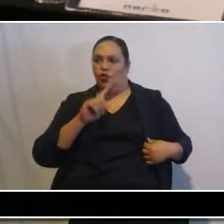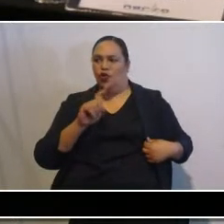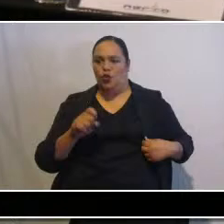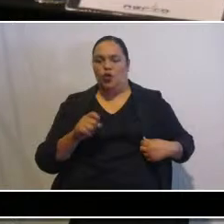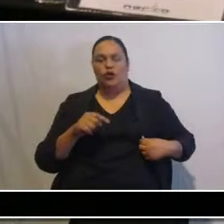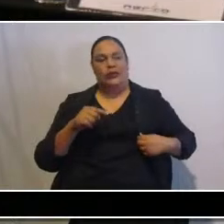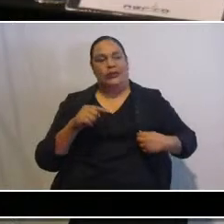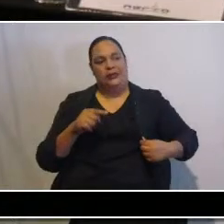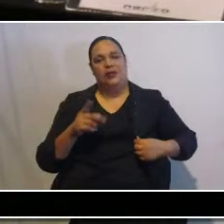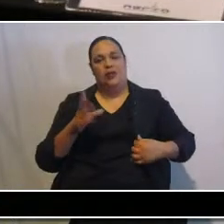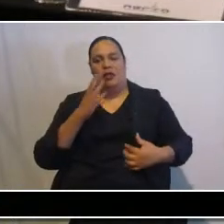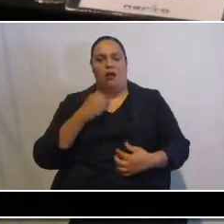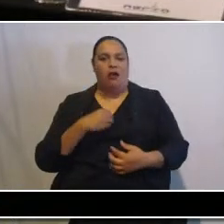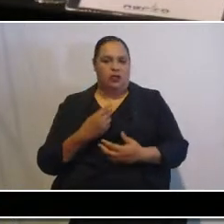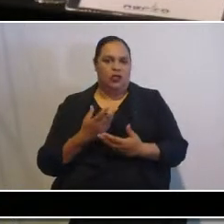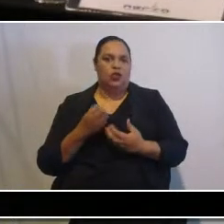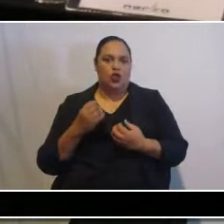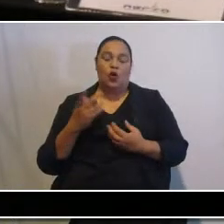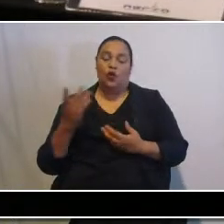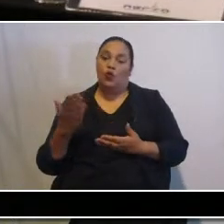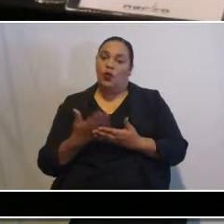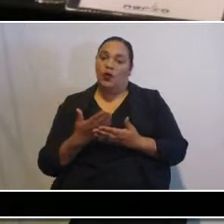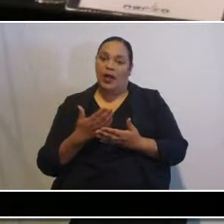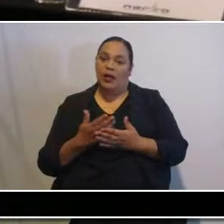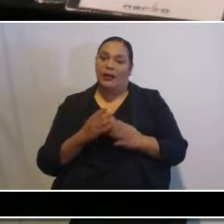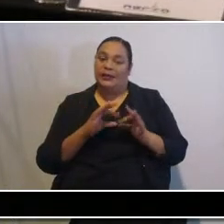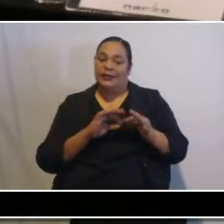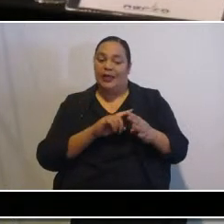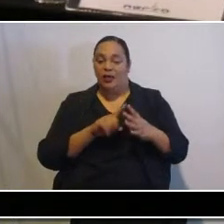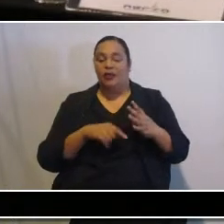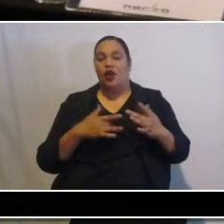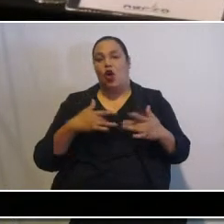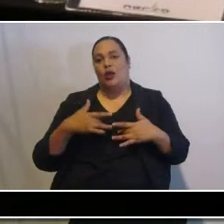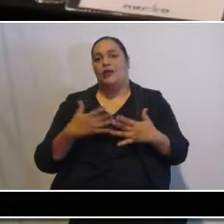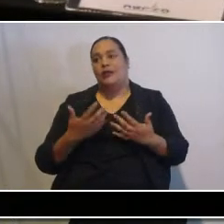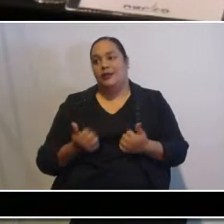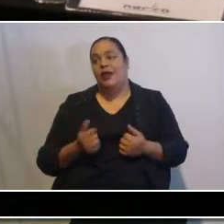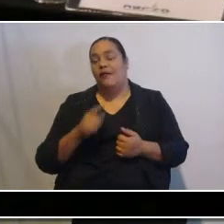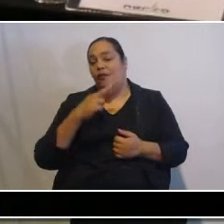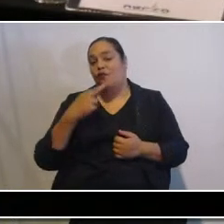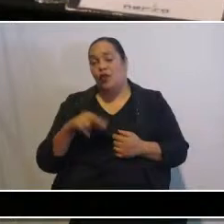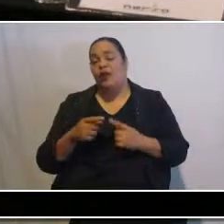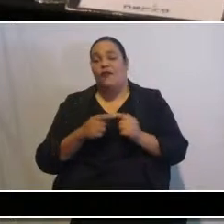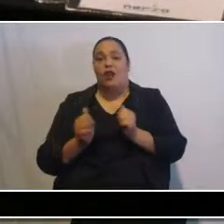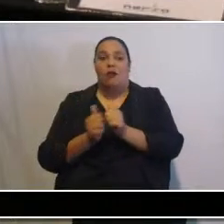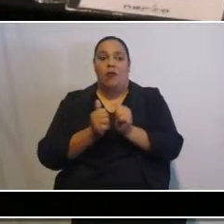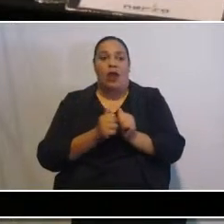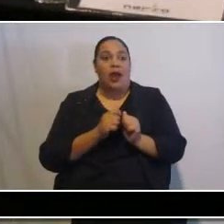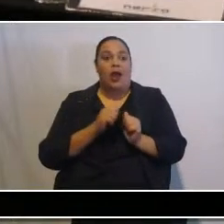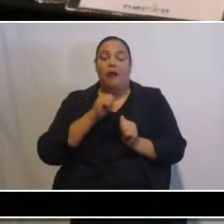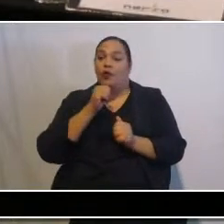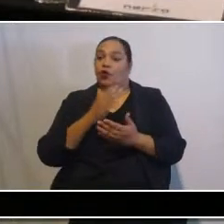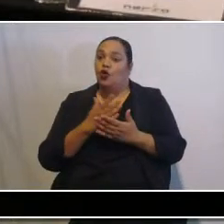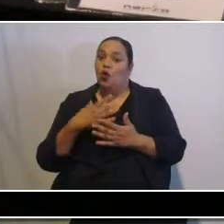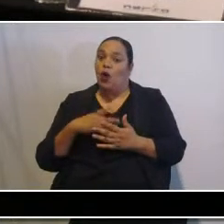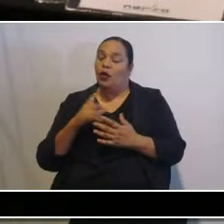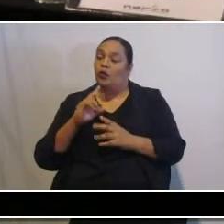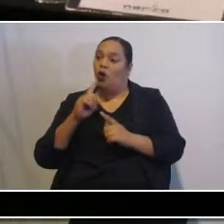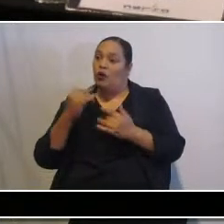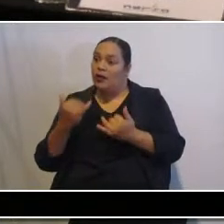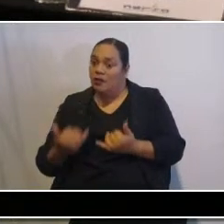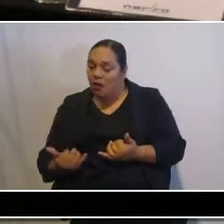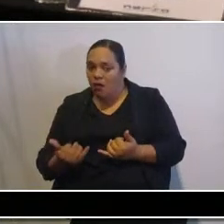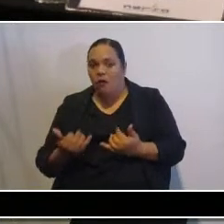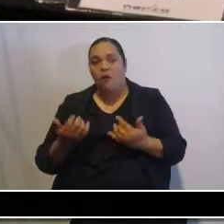that is being asked. So if you can, these are all of the concerns really from stakeholders. I don't know whether you want to do your sort